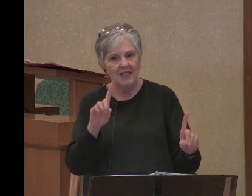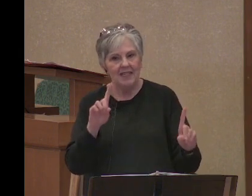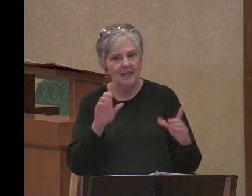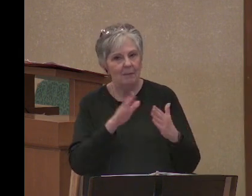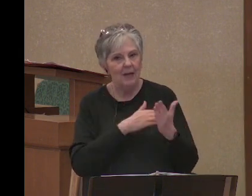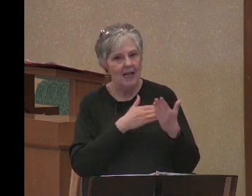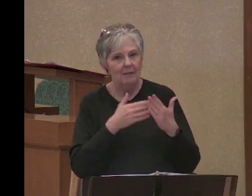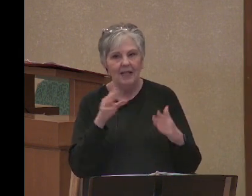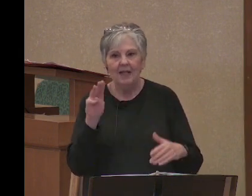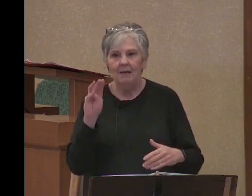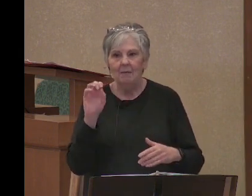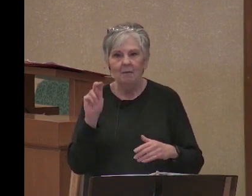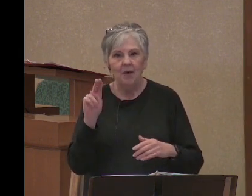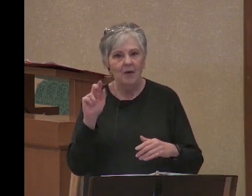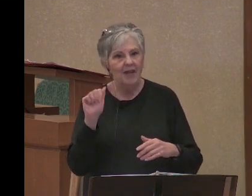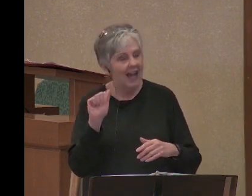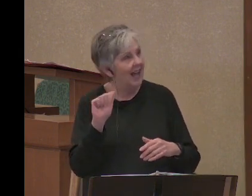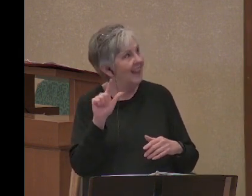the Mona Lisa.